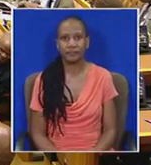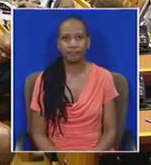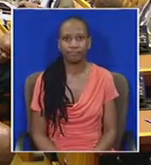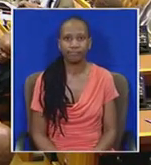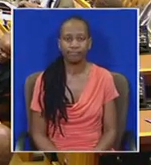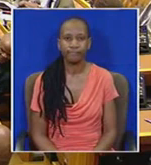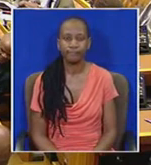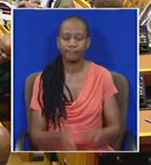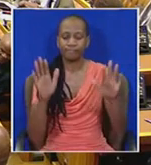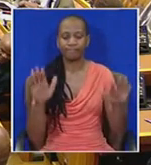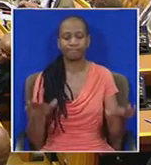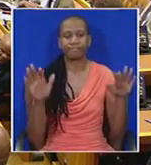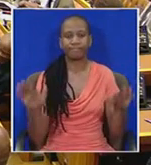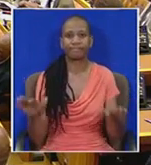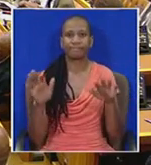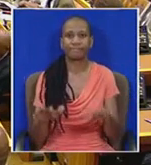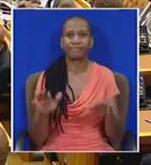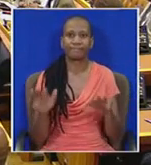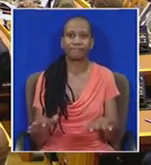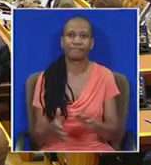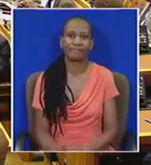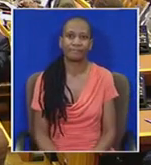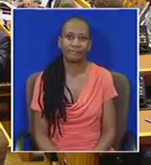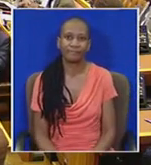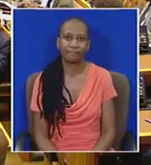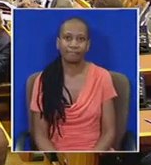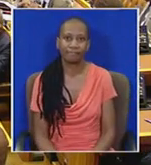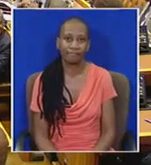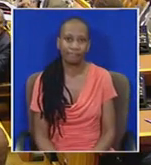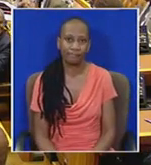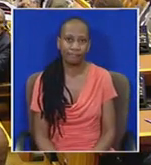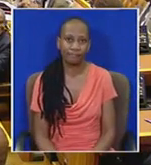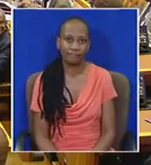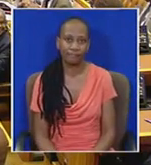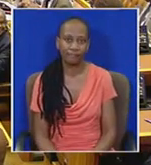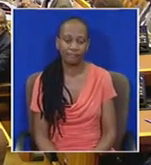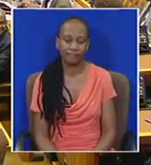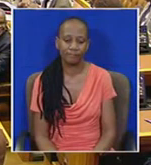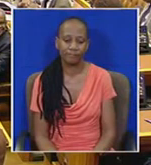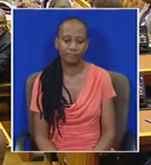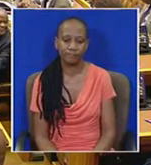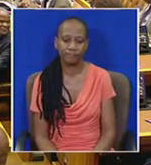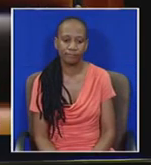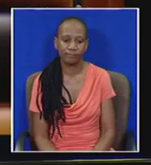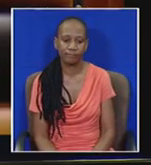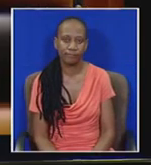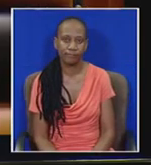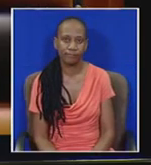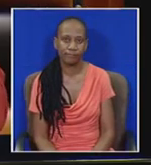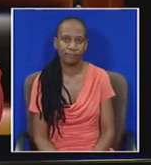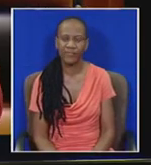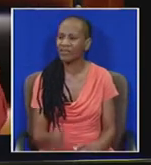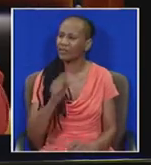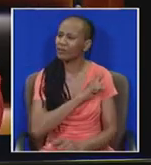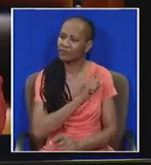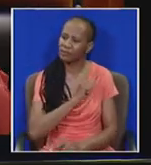allowed Order, honorable members. We allowed you to grandstand. When you are talking incessantly, she